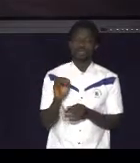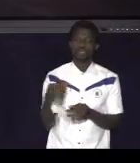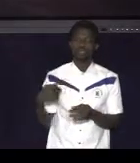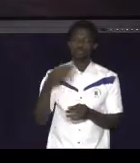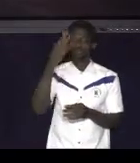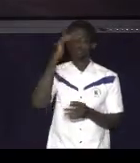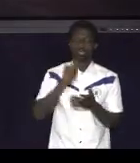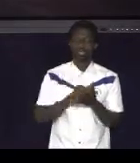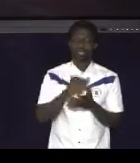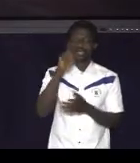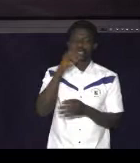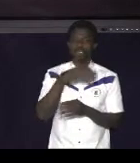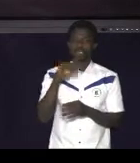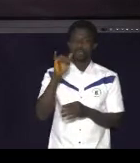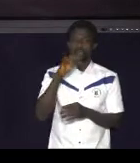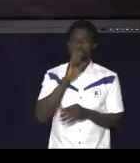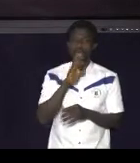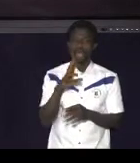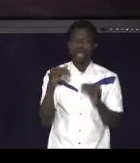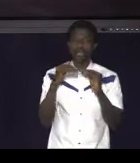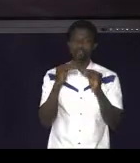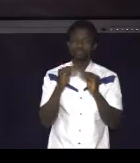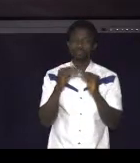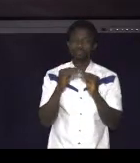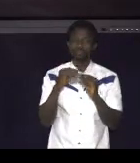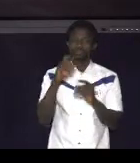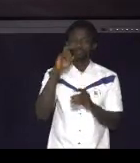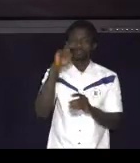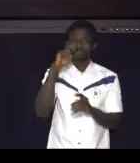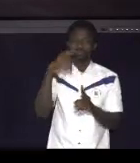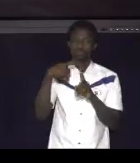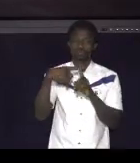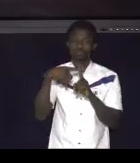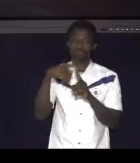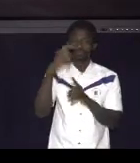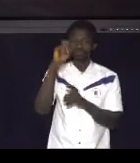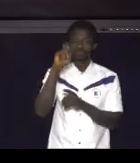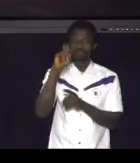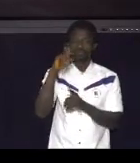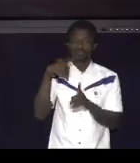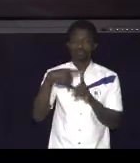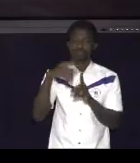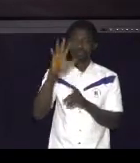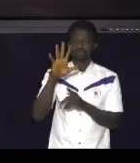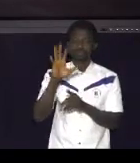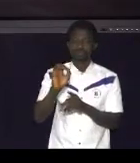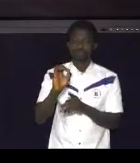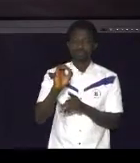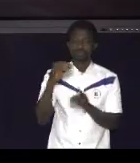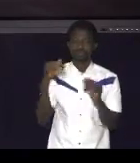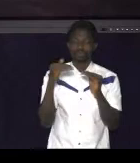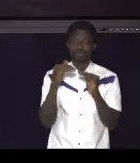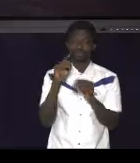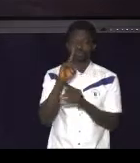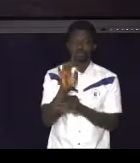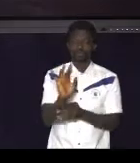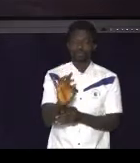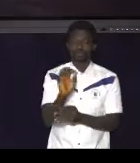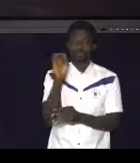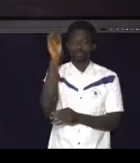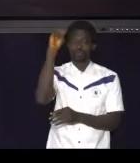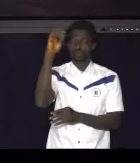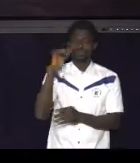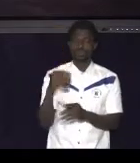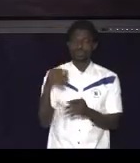equal, so instead of writing X plus Y, we can just write X plus X plus 50 equals to 180